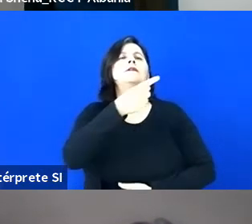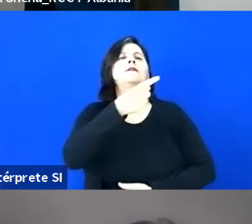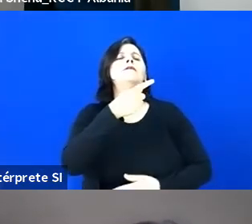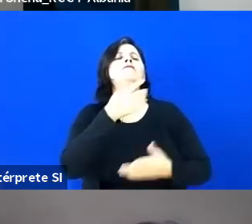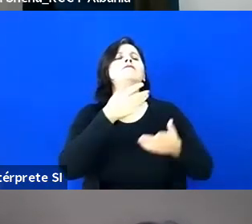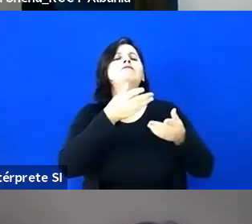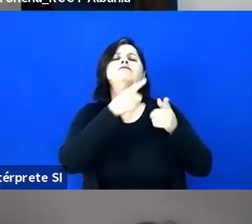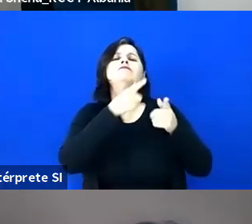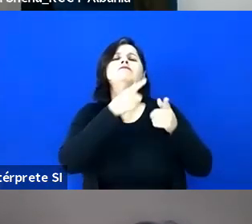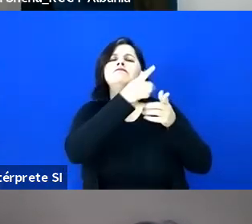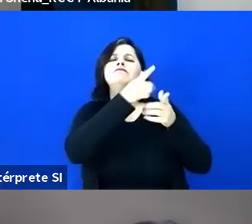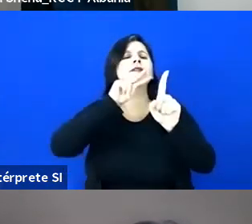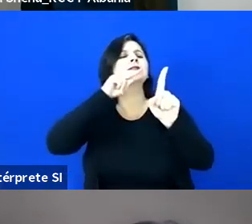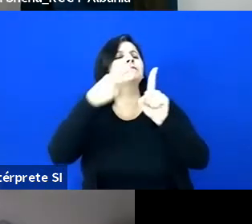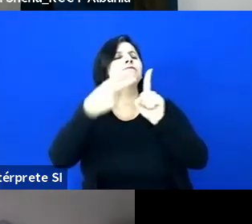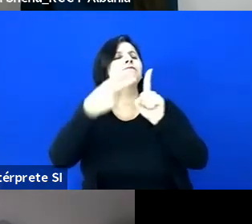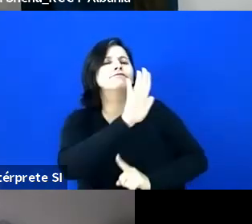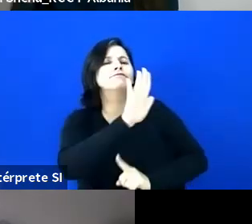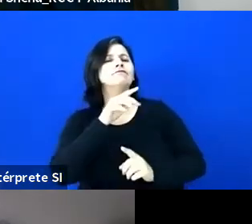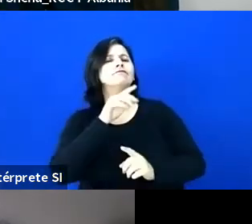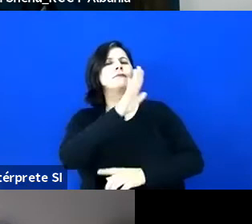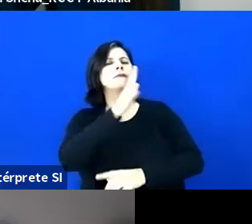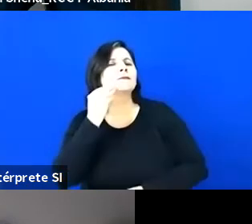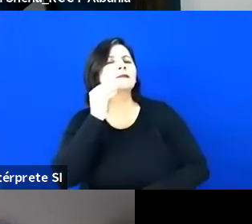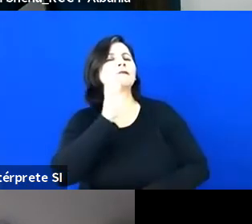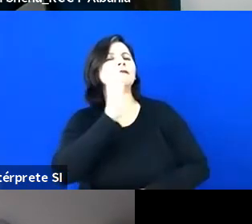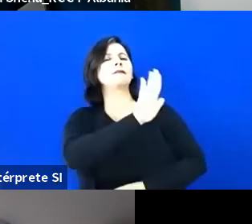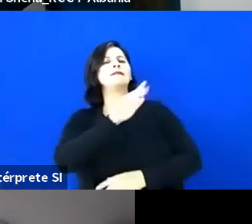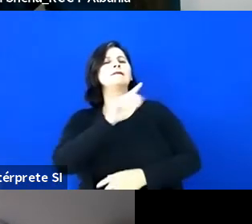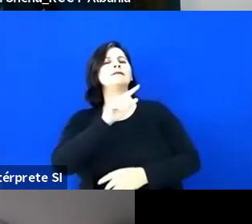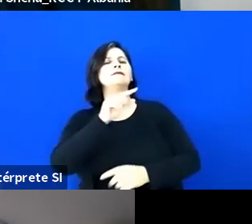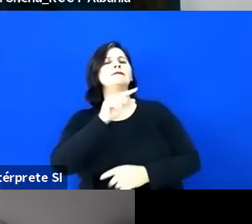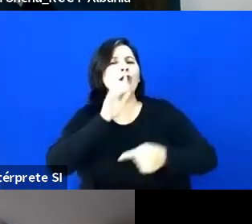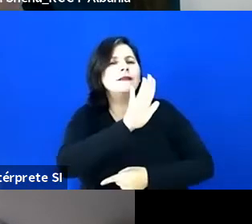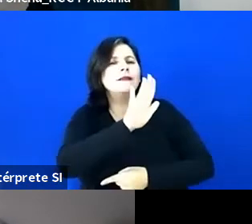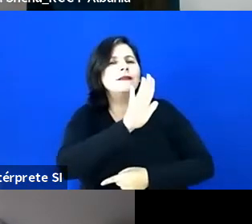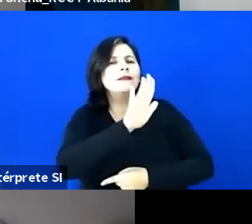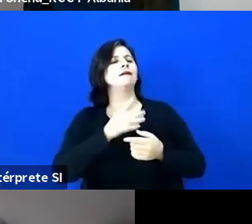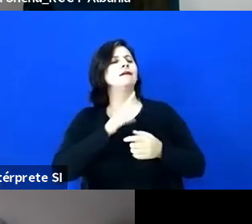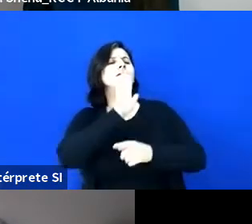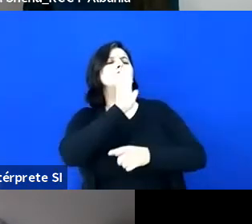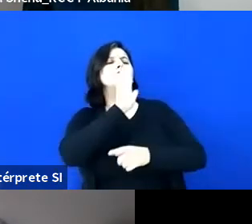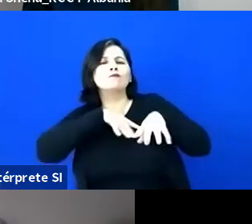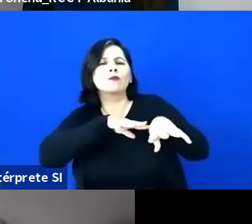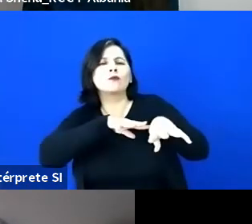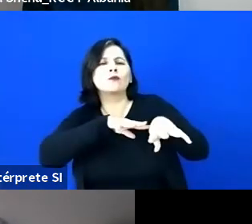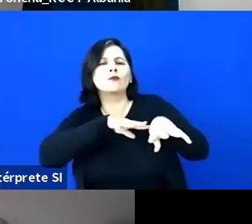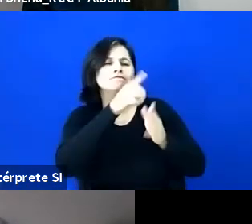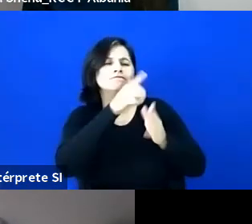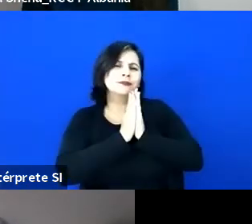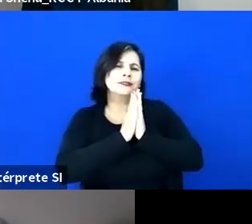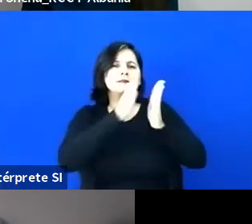activist, what should we be taking on board as we both work within movements and with governments